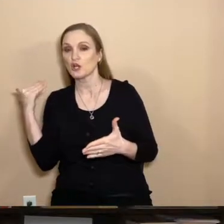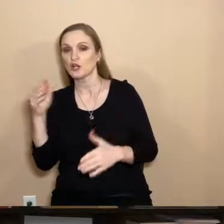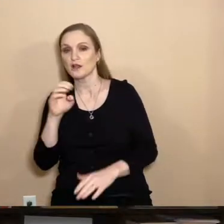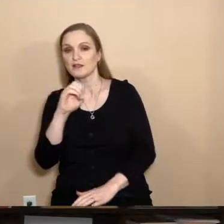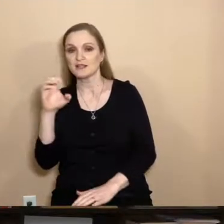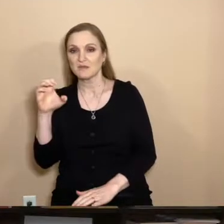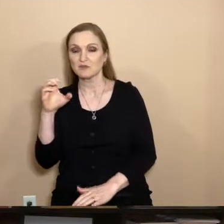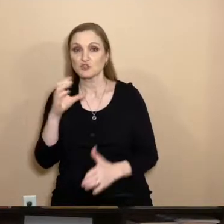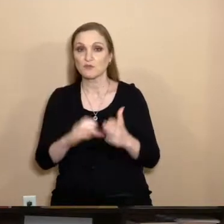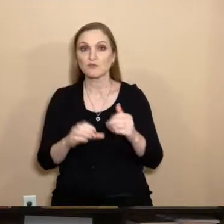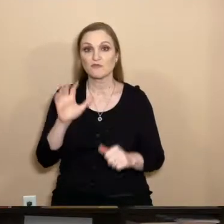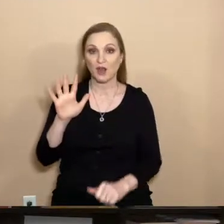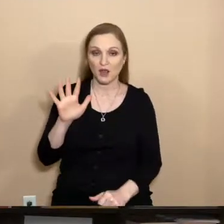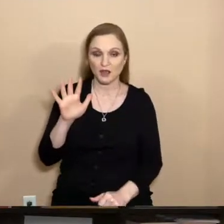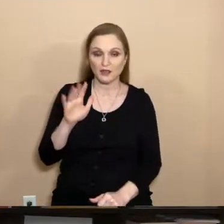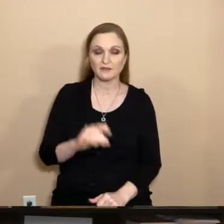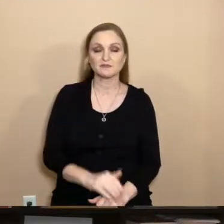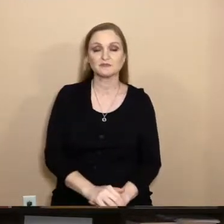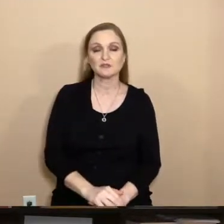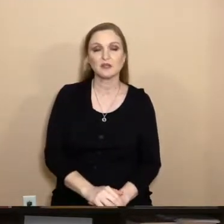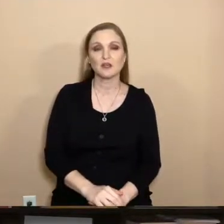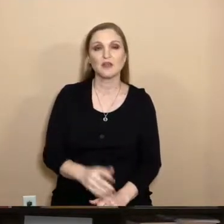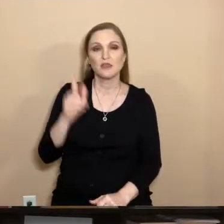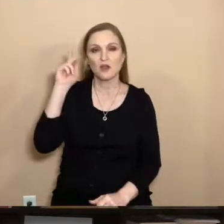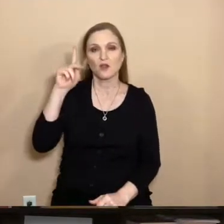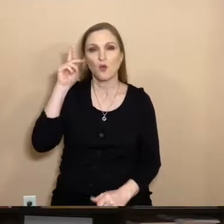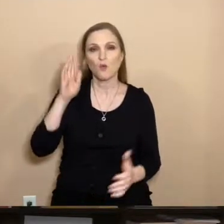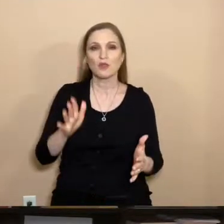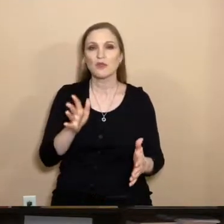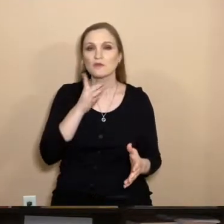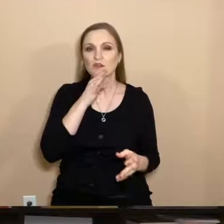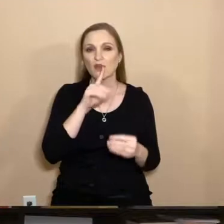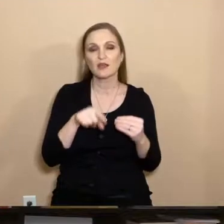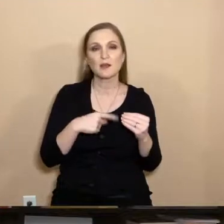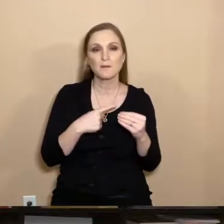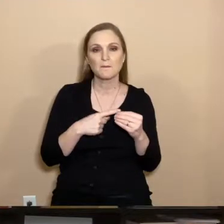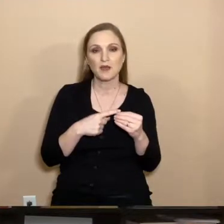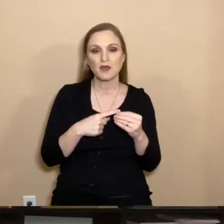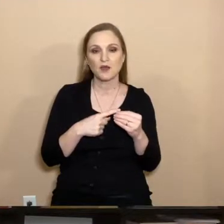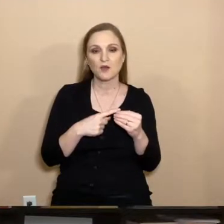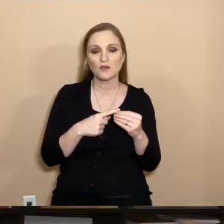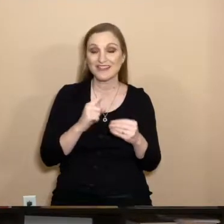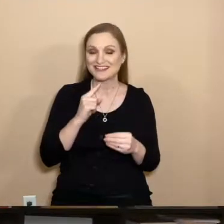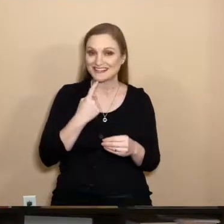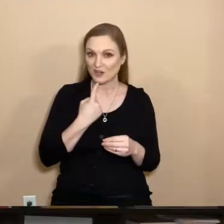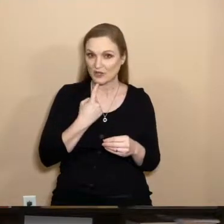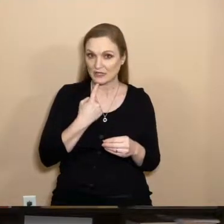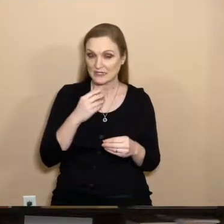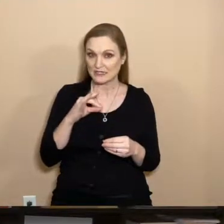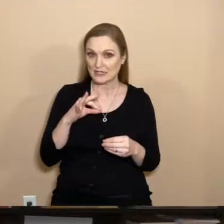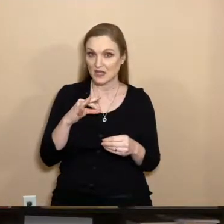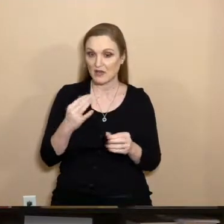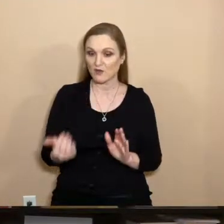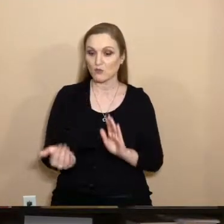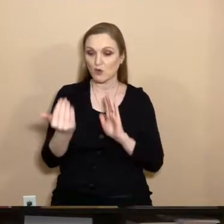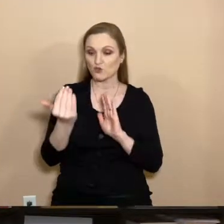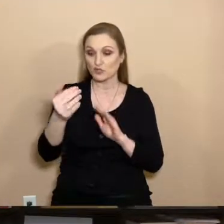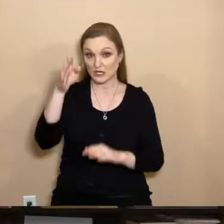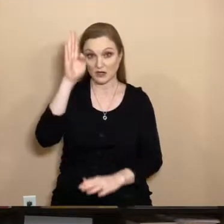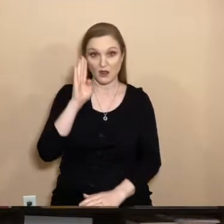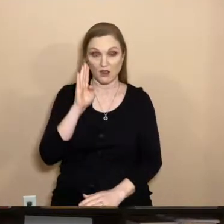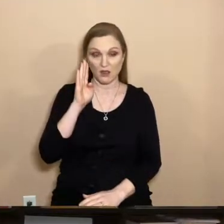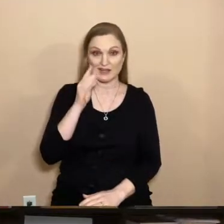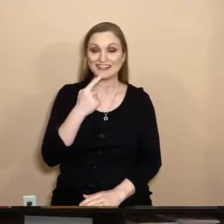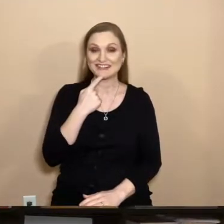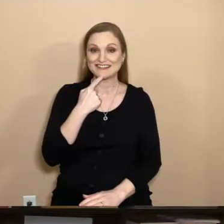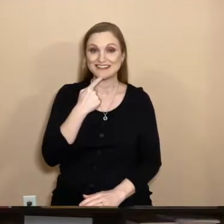in chapter 5 when the Qoheleth was talking about the seriousness of approaching God. And